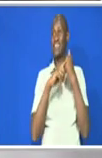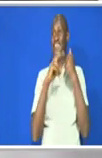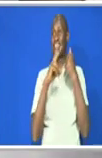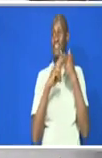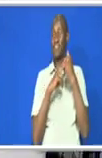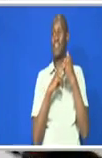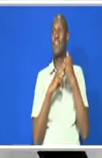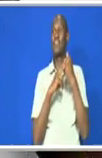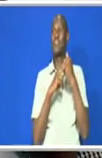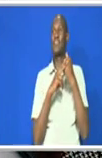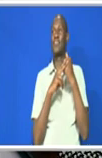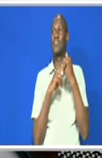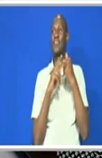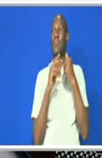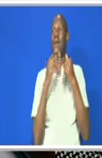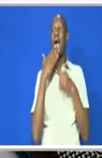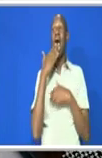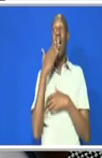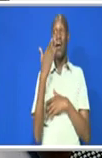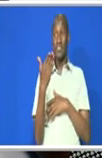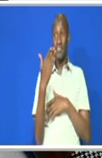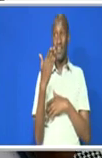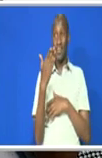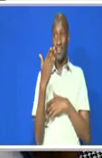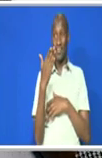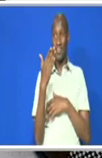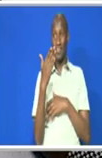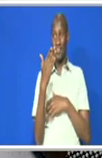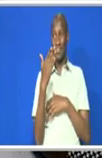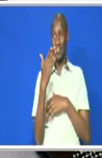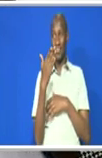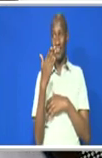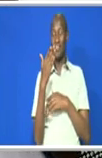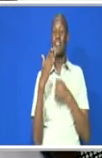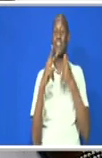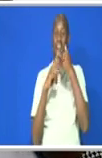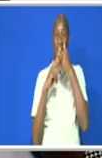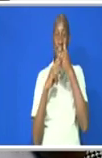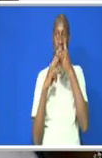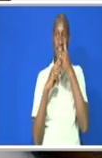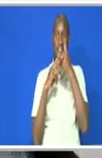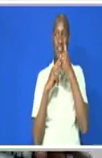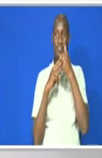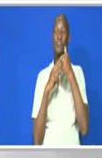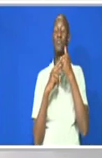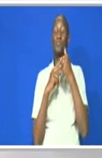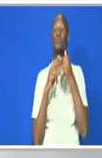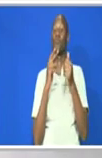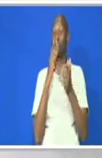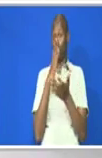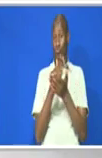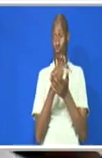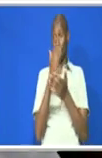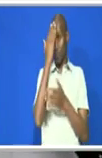6, 7. So our answer is 7. It is true